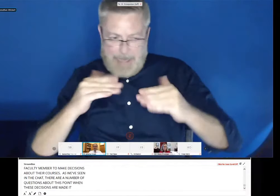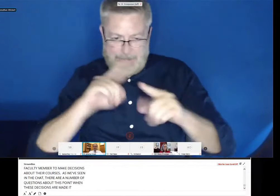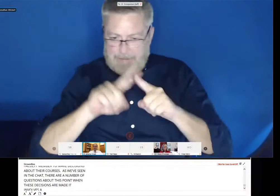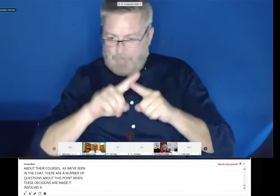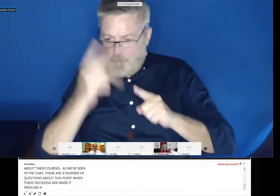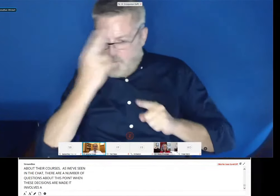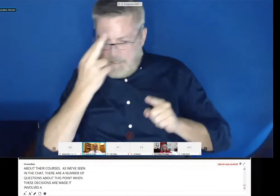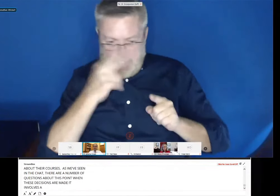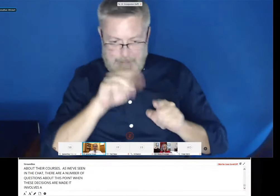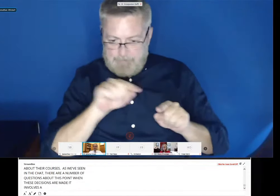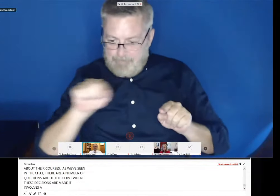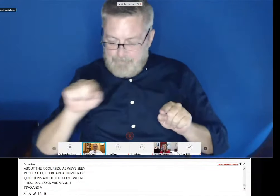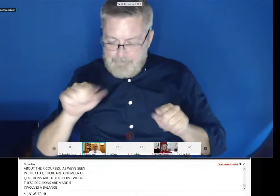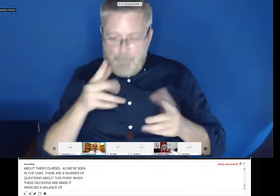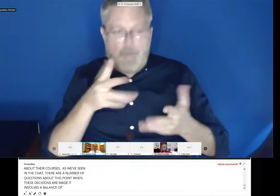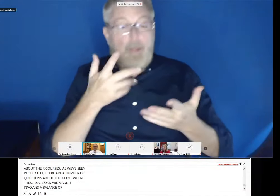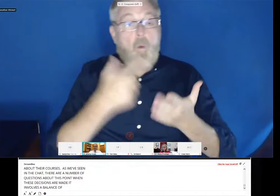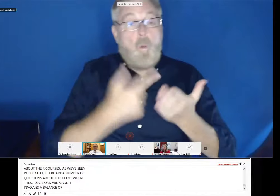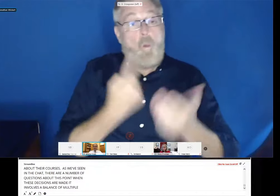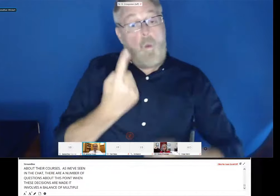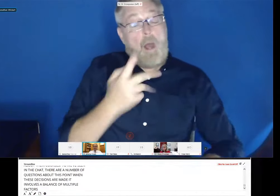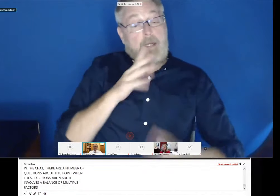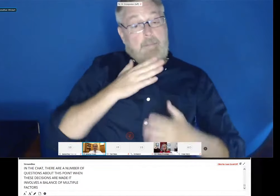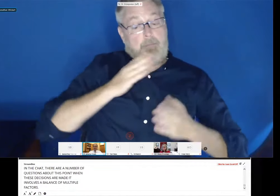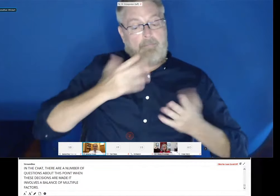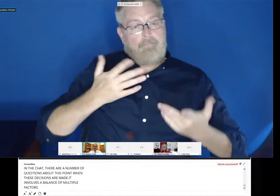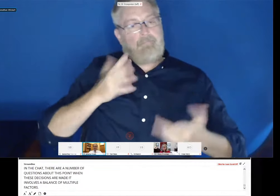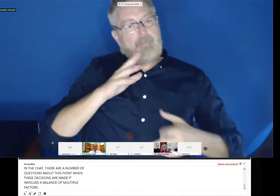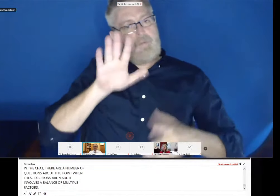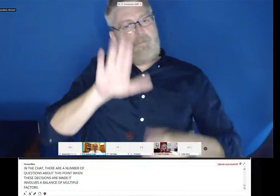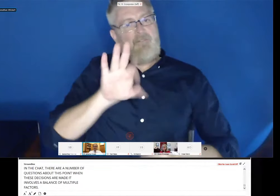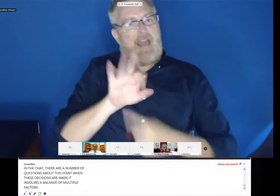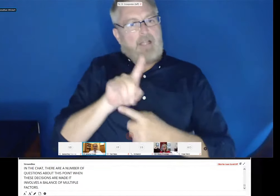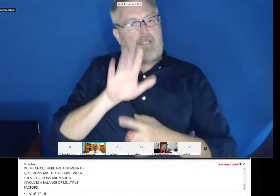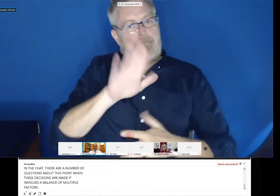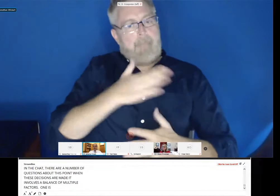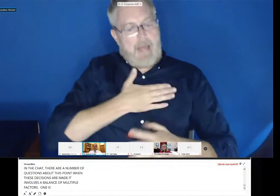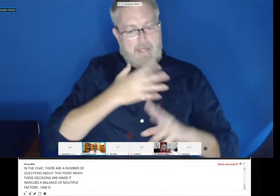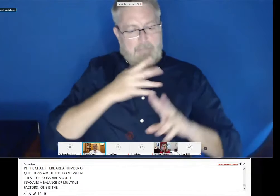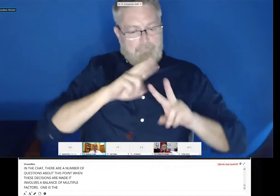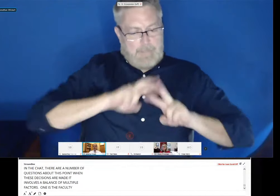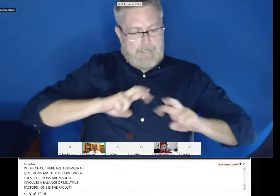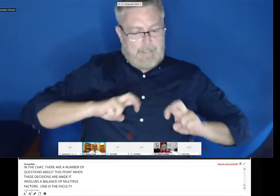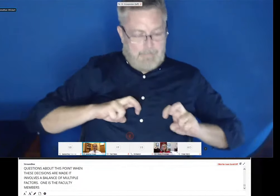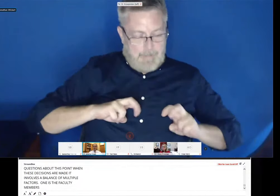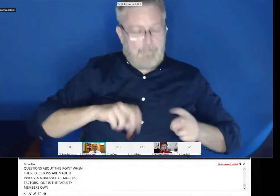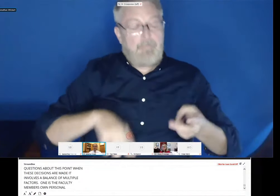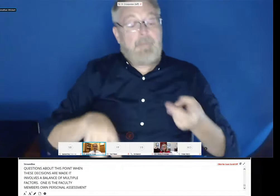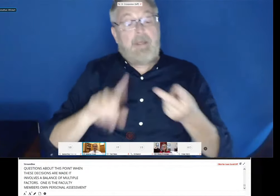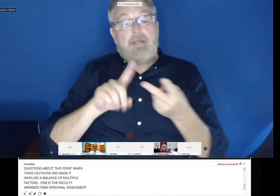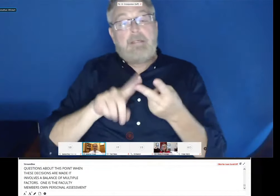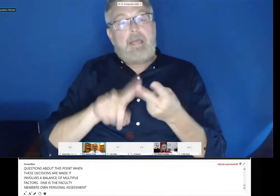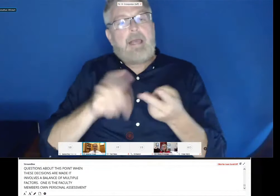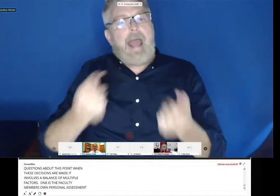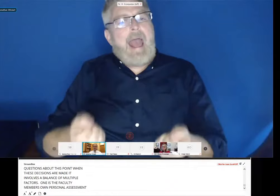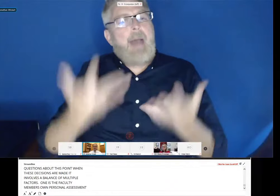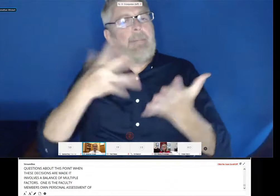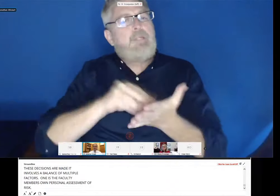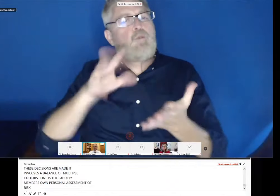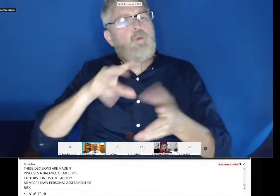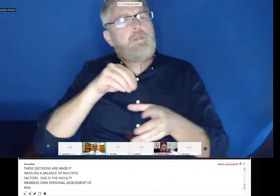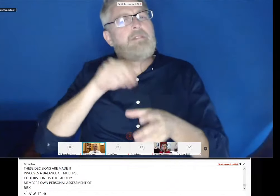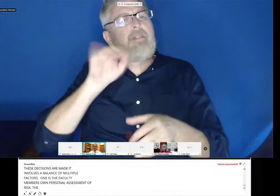One is the faculty member's own personal assessment of risk. A second factor could be the number of students